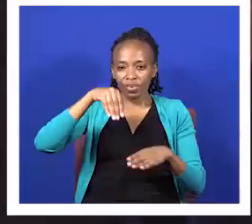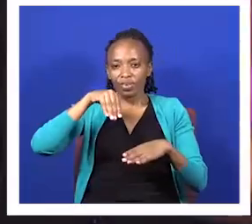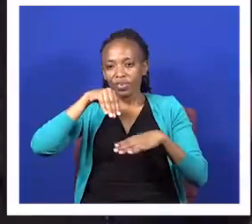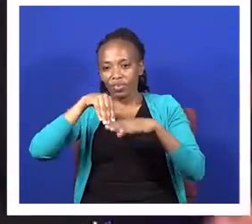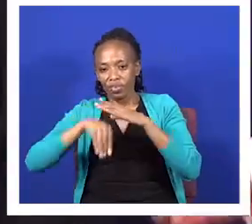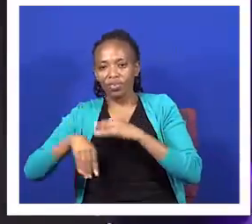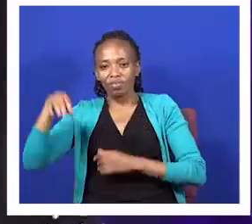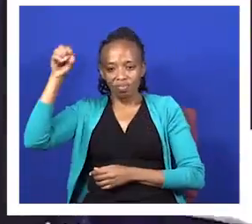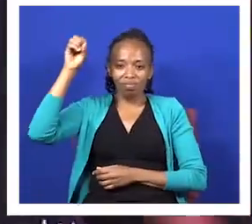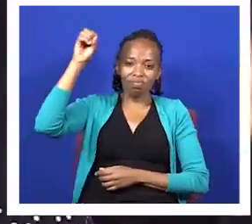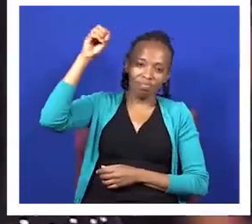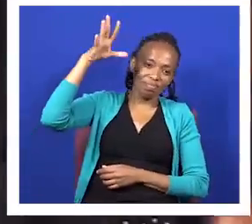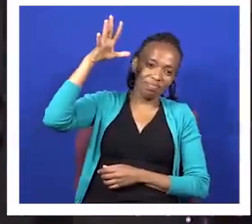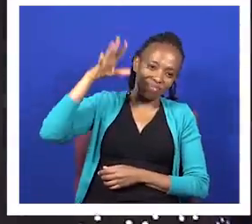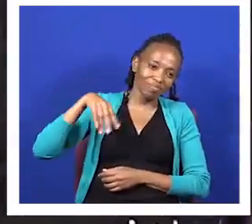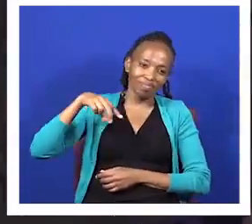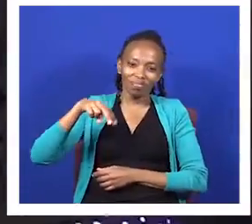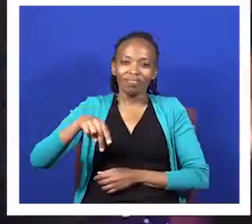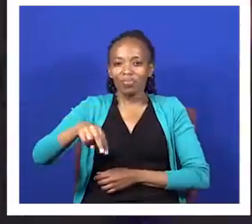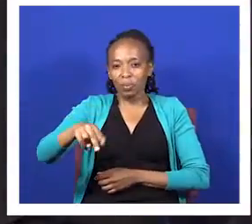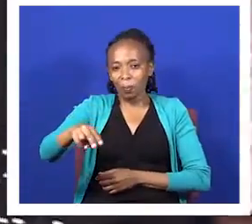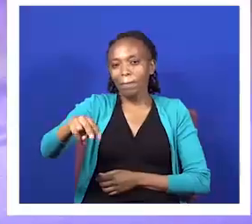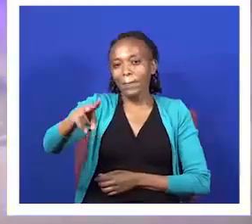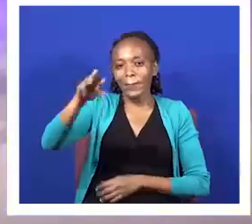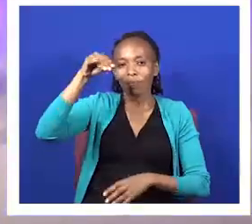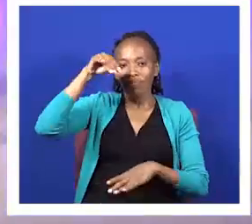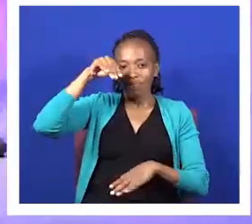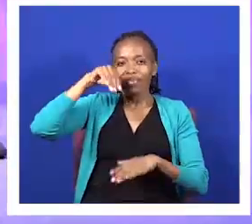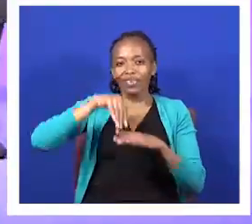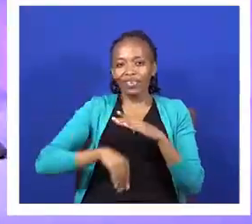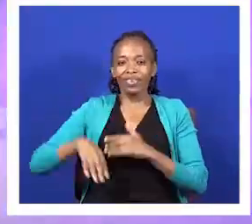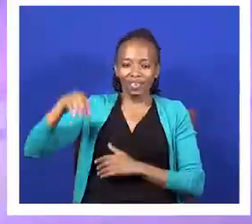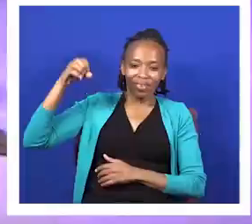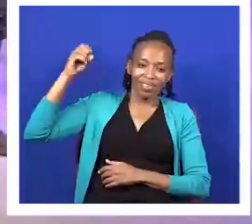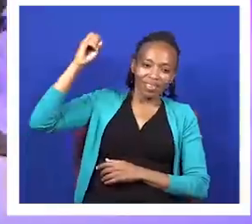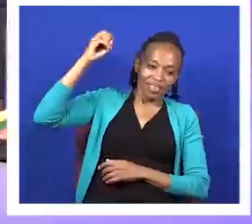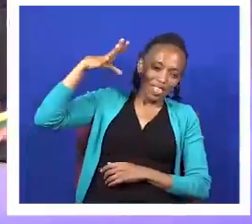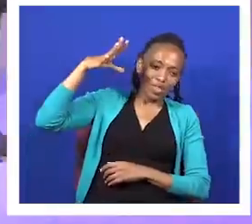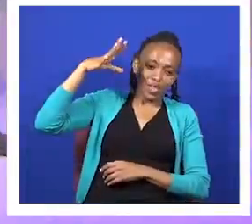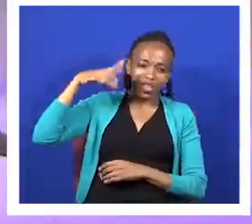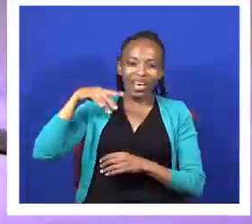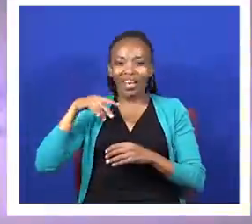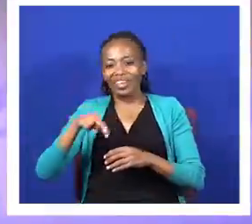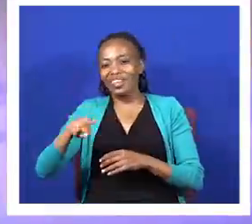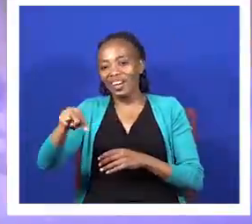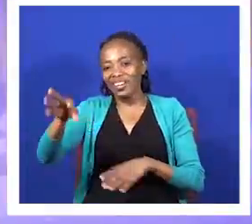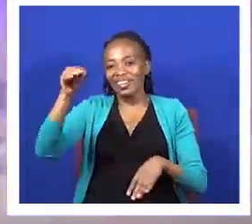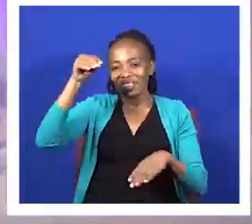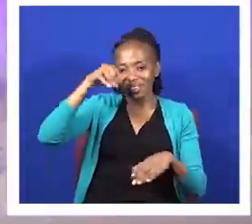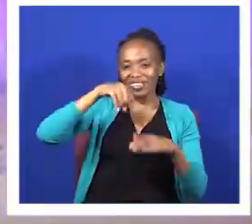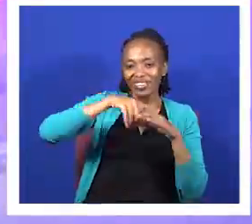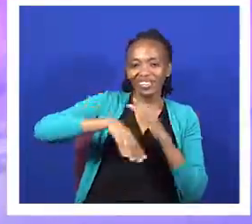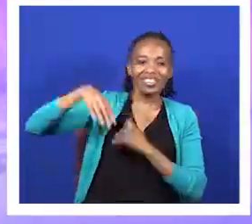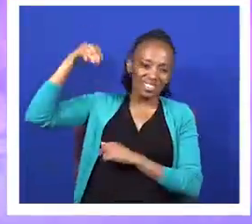walk, walk in the light. Walk, walk, walk in the light.